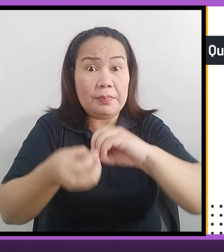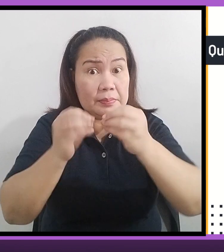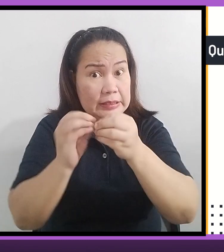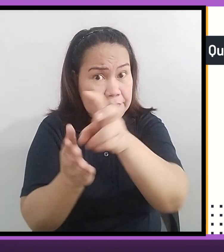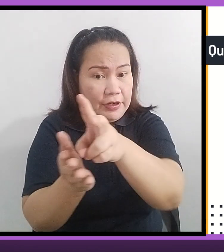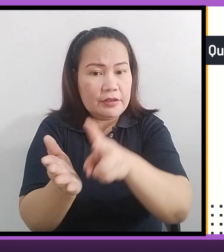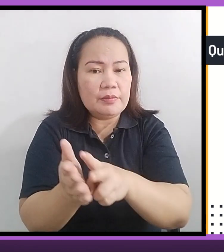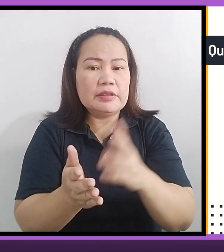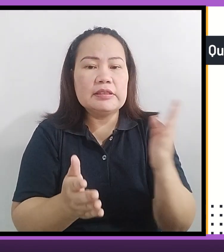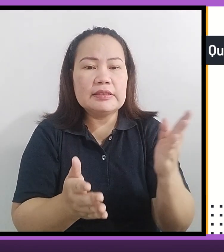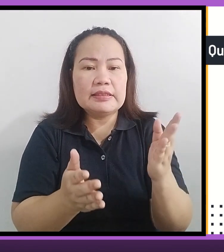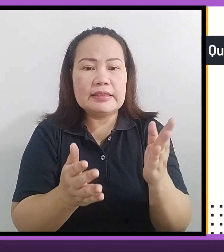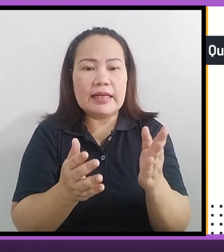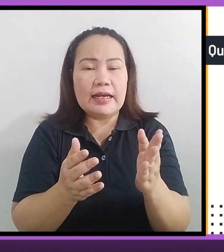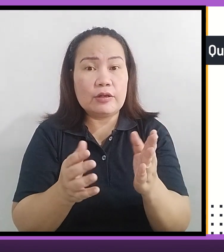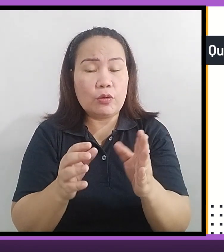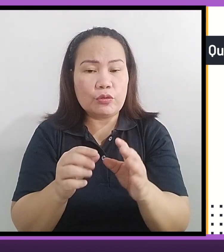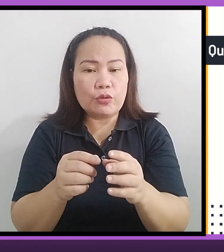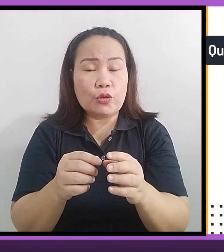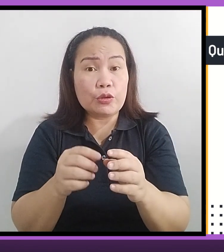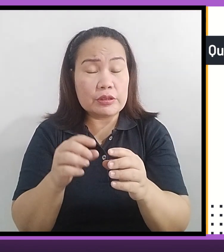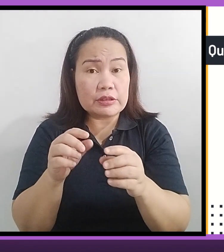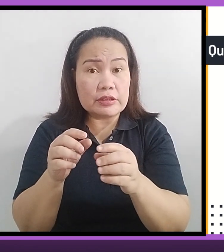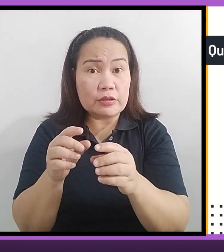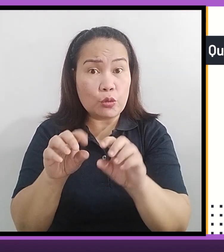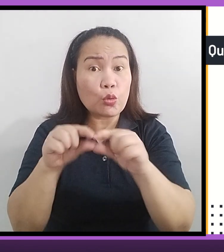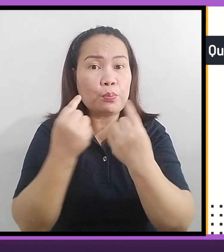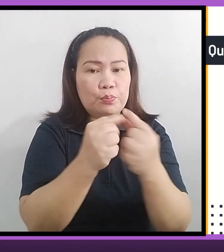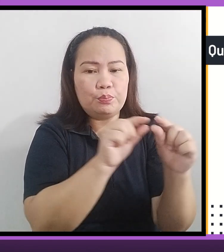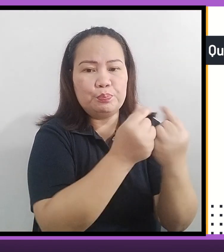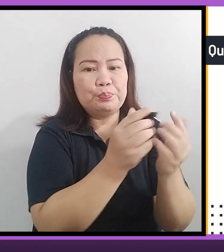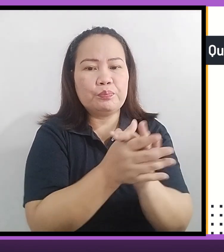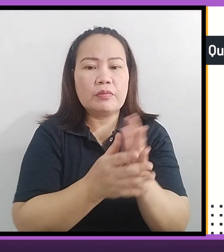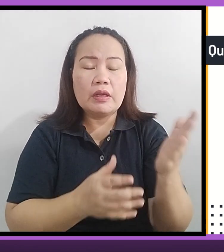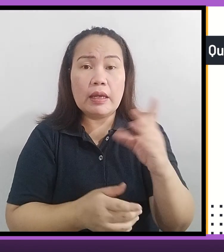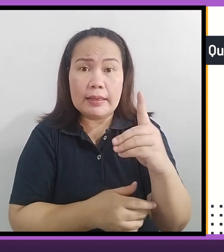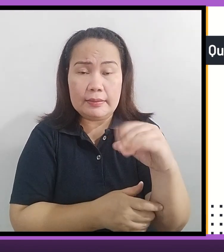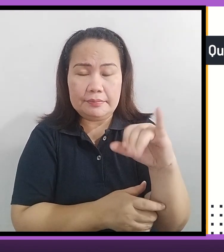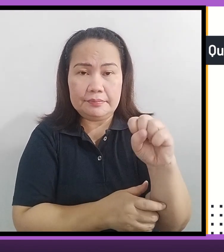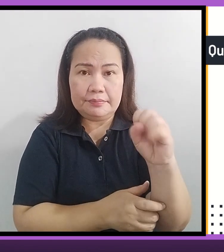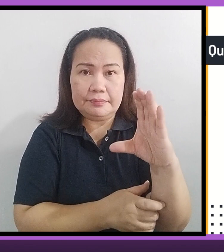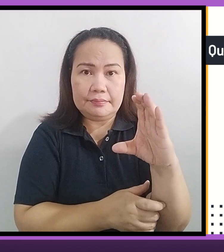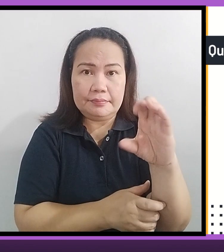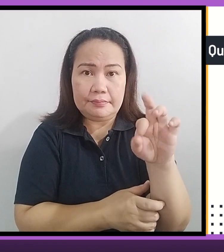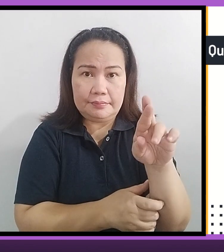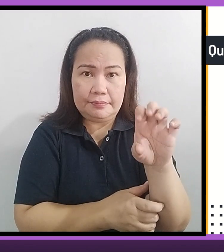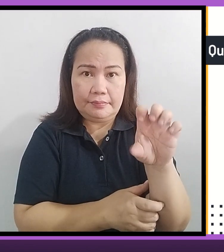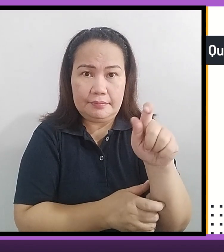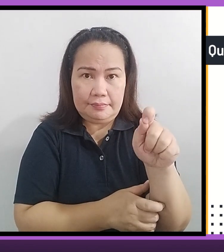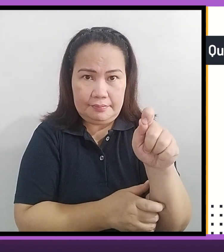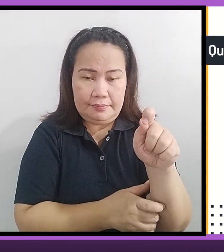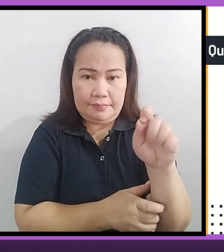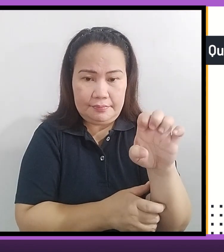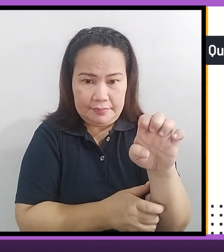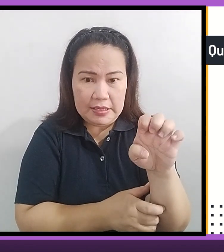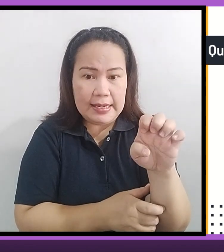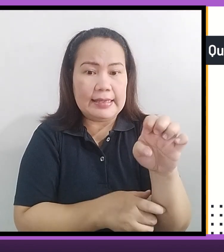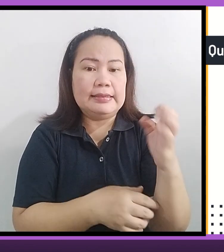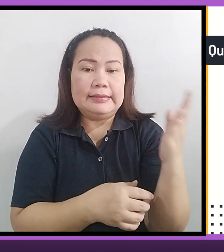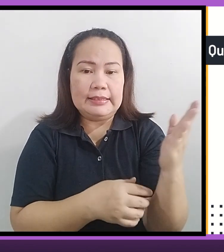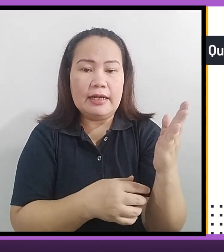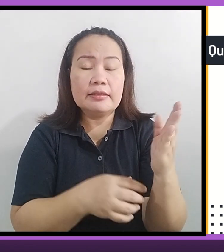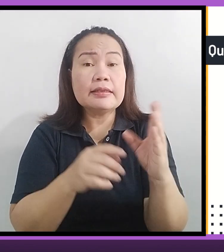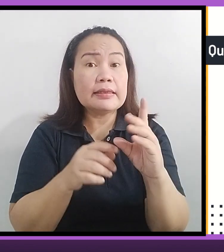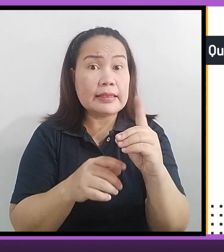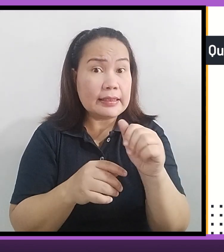discrete variables. So when we say discrete variables, that is a data that can be counted. So kaya mong bilangin. So